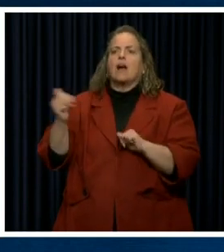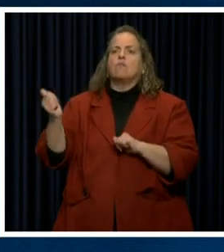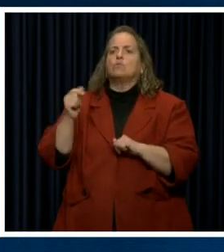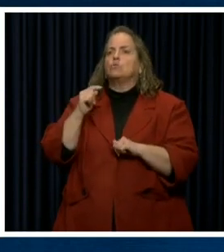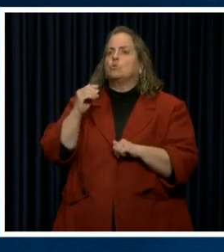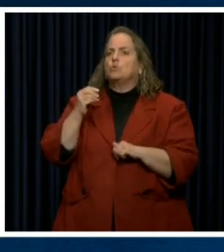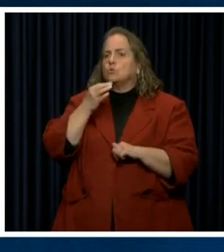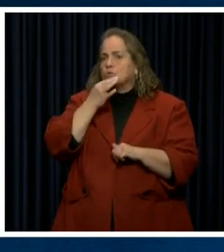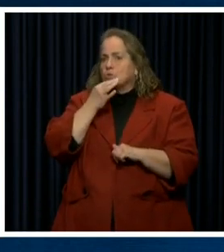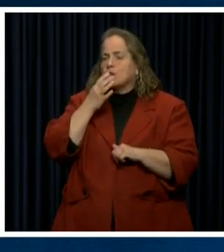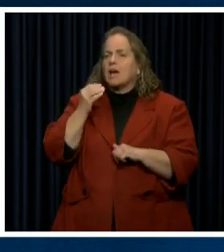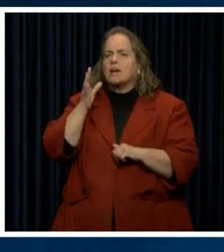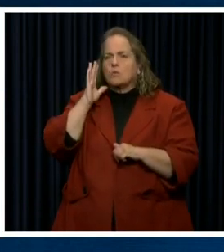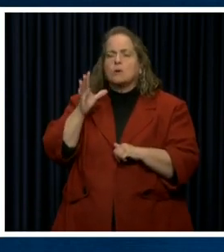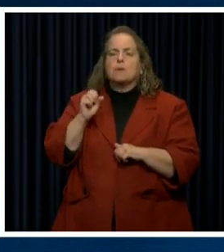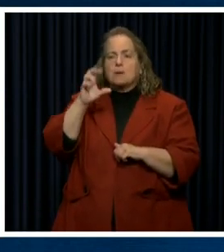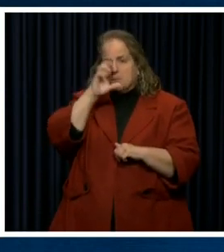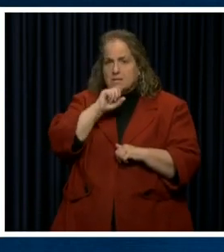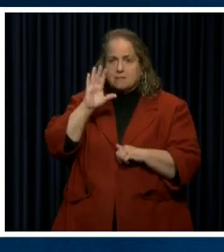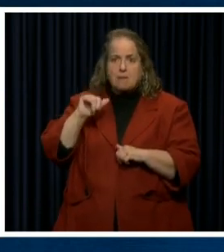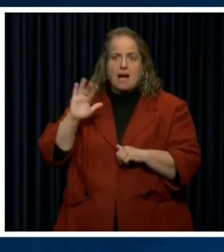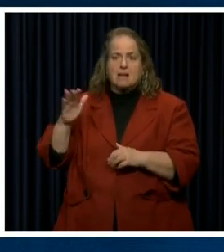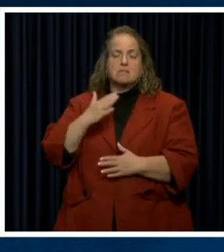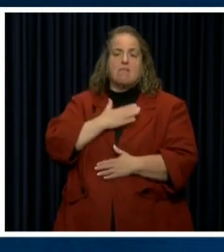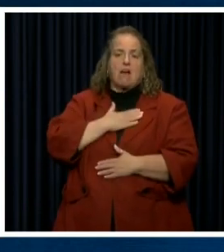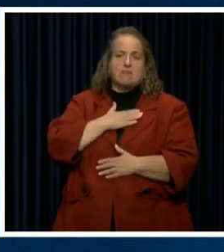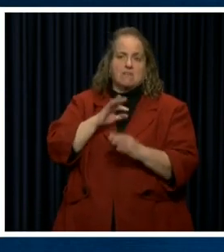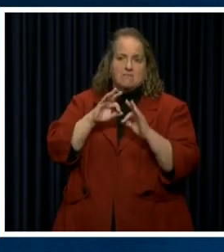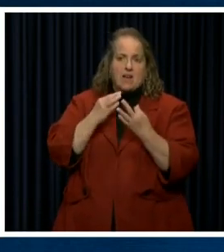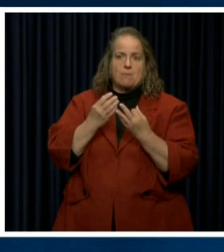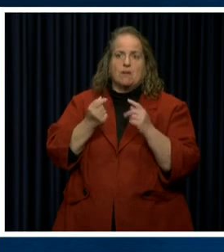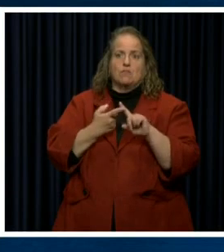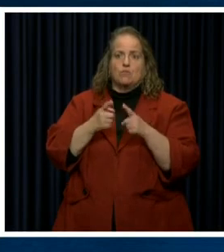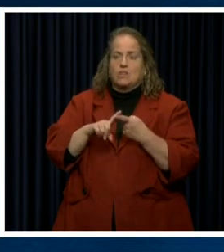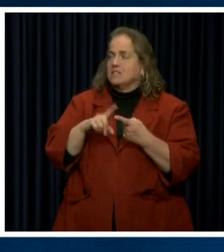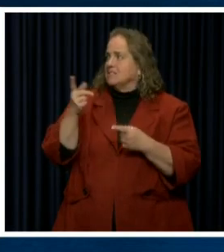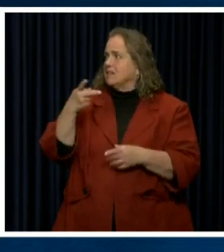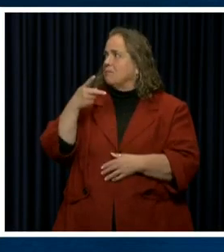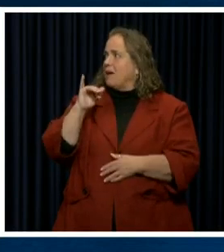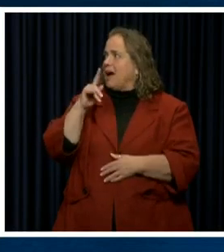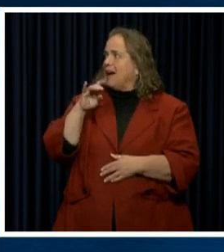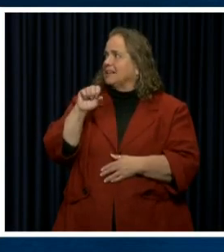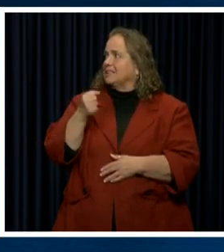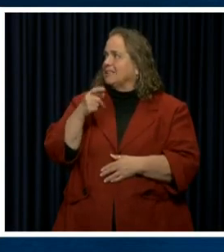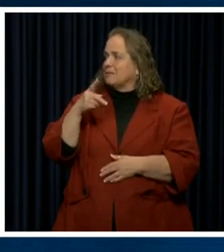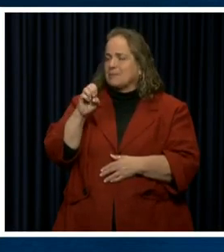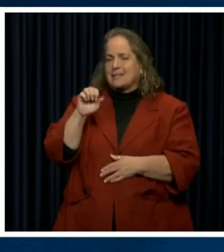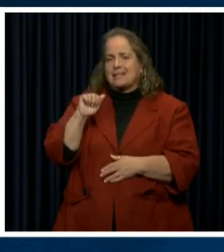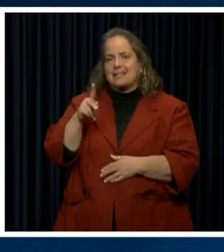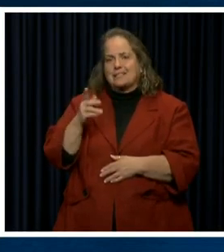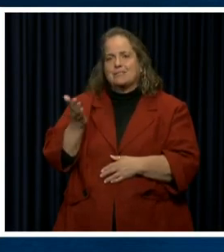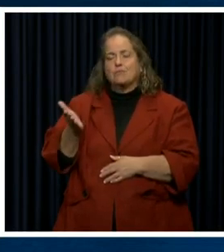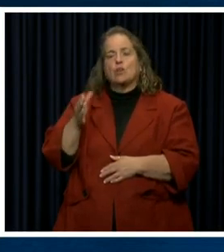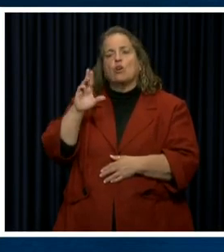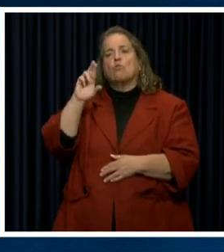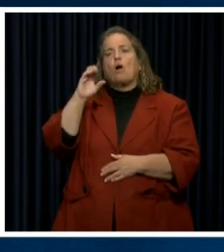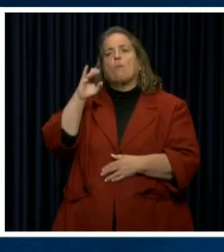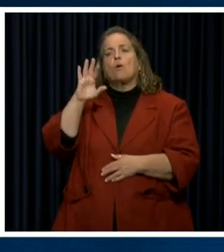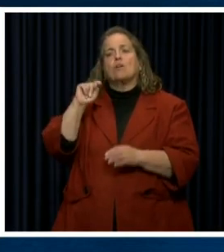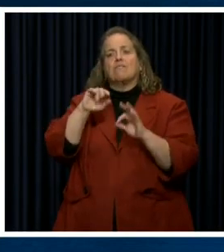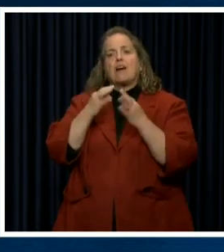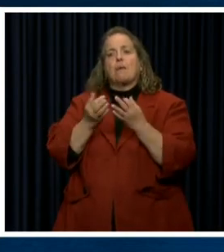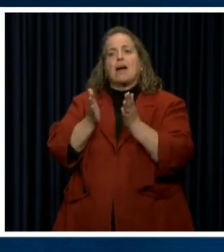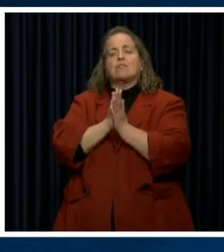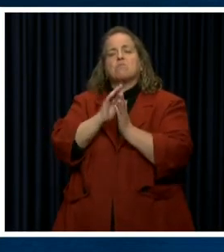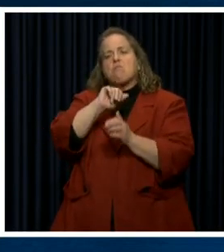surely be missed by his beloved family and friends. Look at that, Pikes Peak. Robert's family asks all his fellow